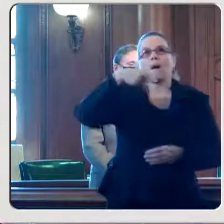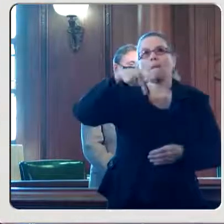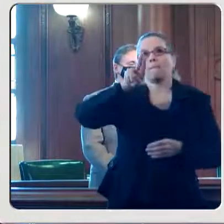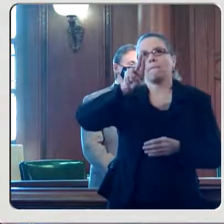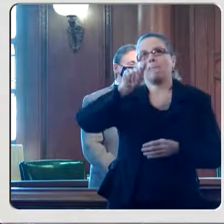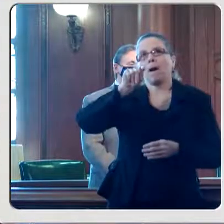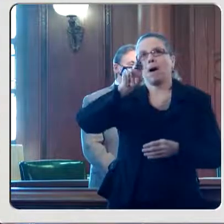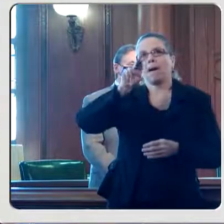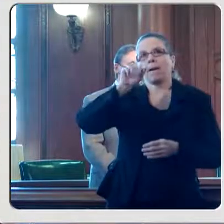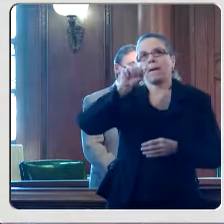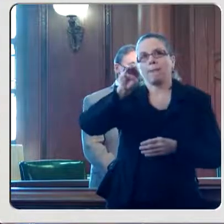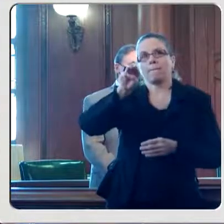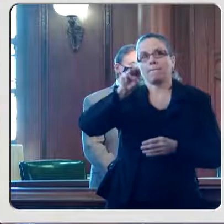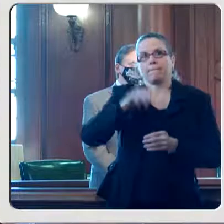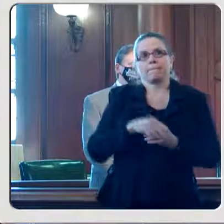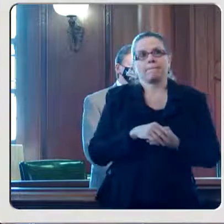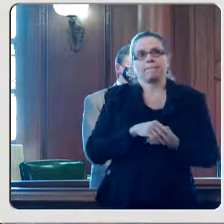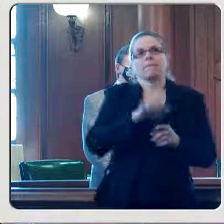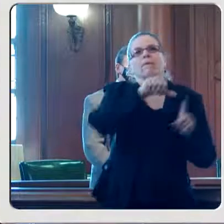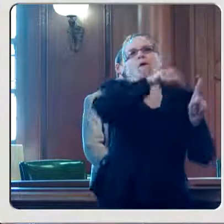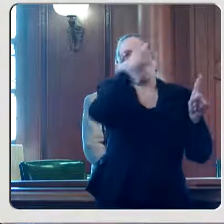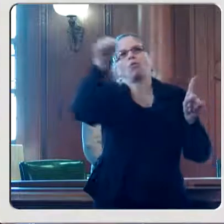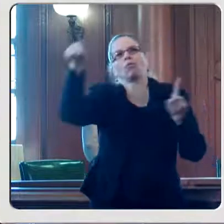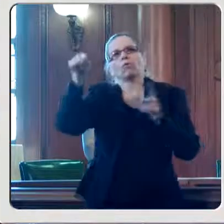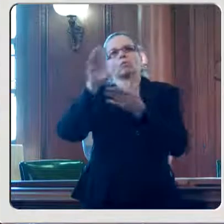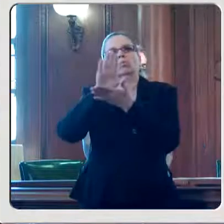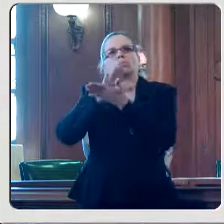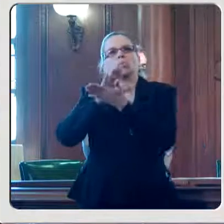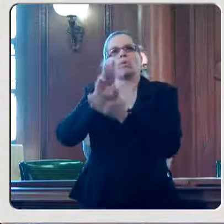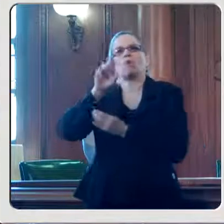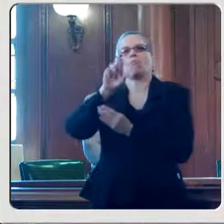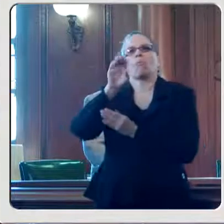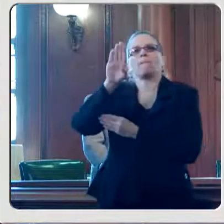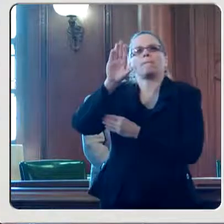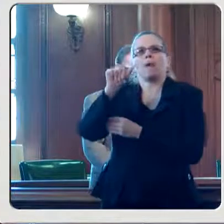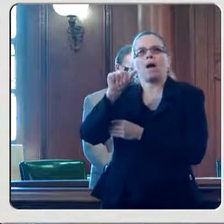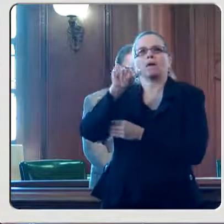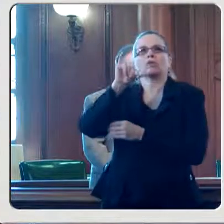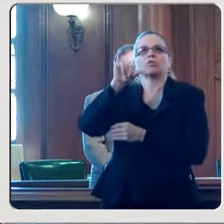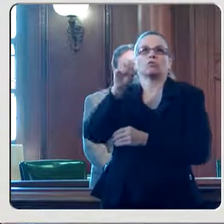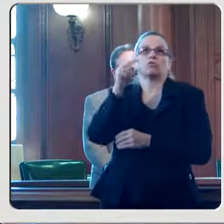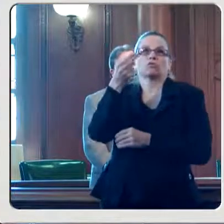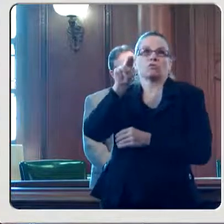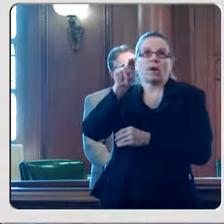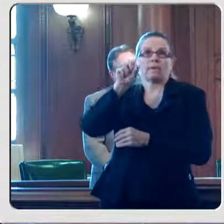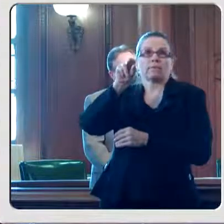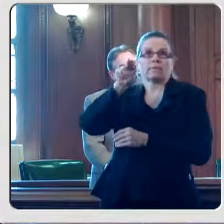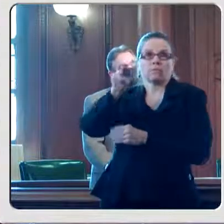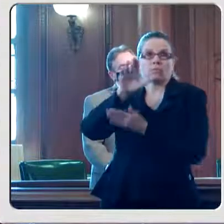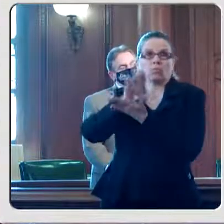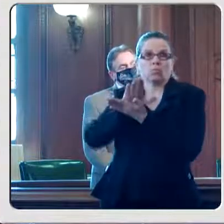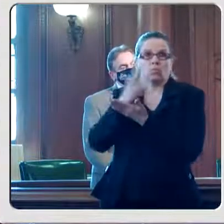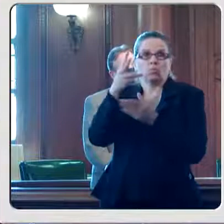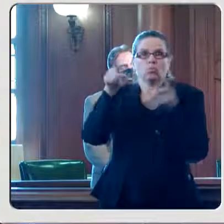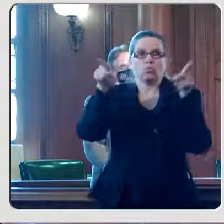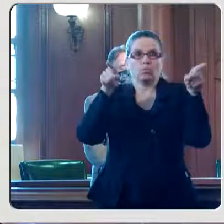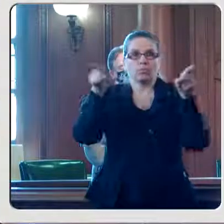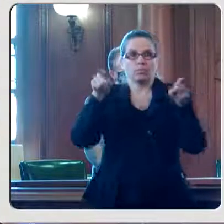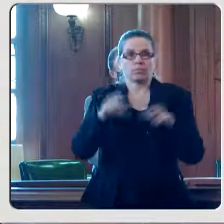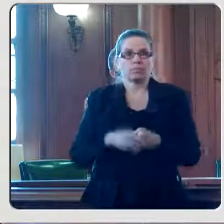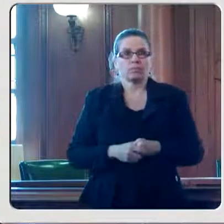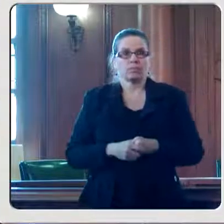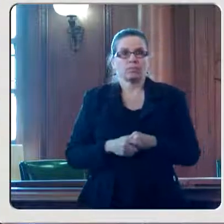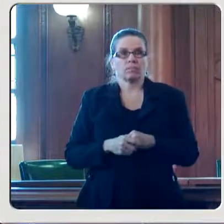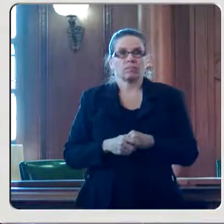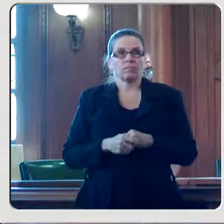Kennedy. They are testing at Friends of the Homeless and New North Citizens Council. And so it's